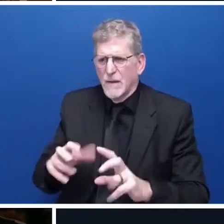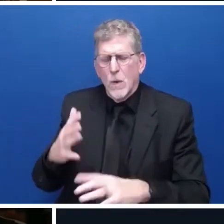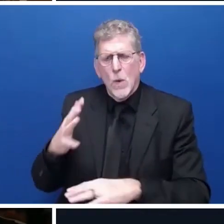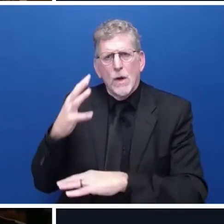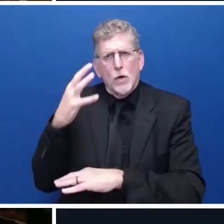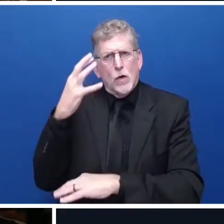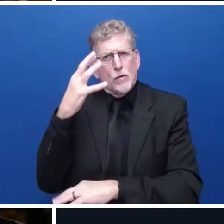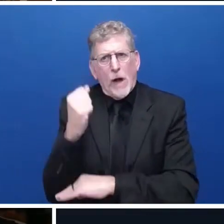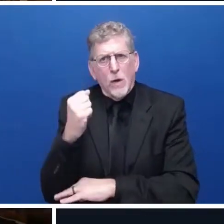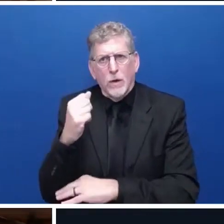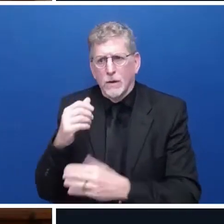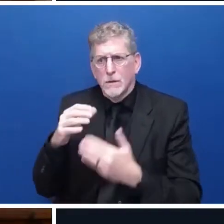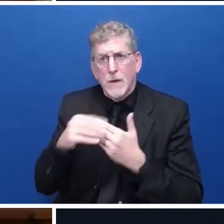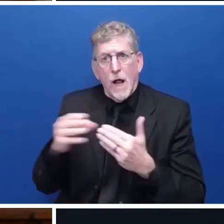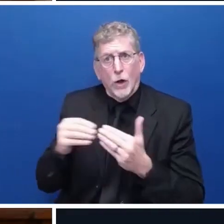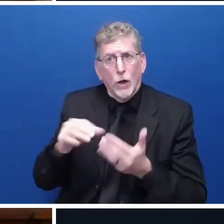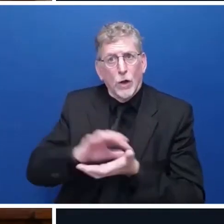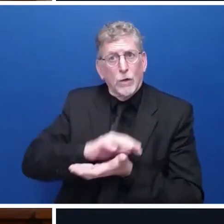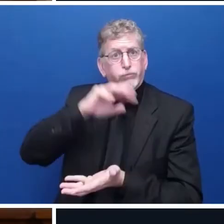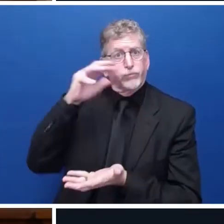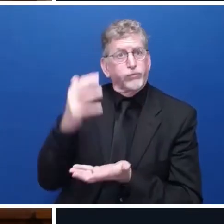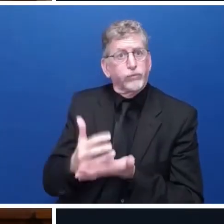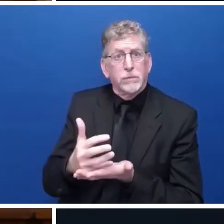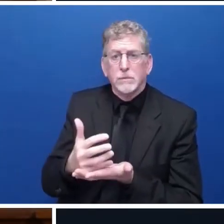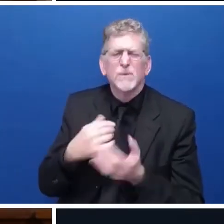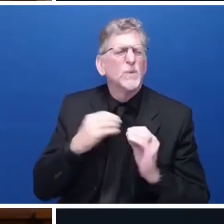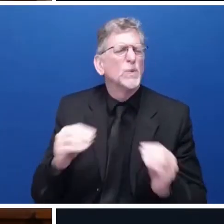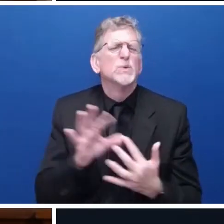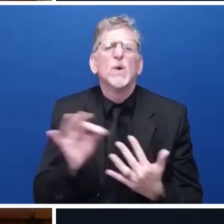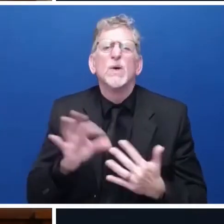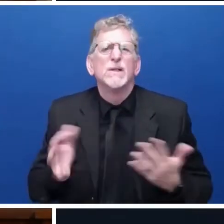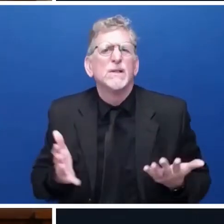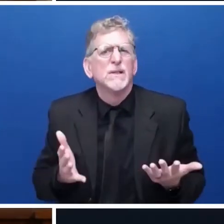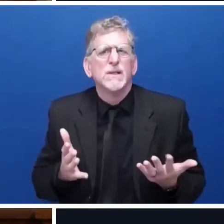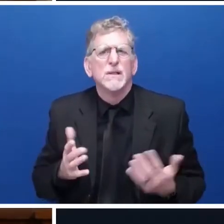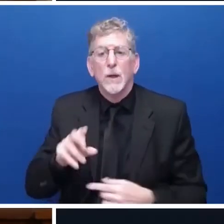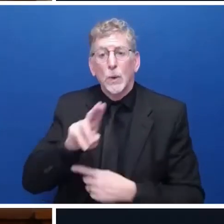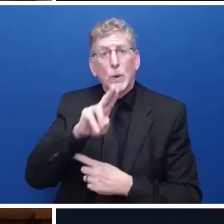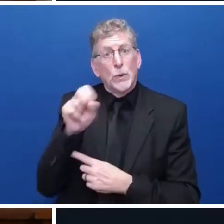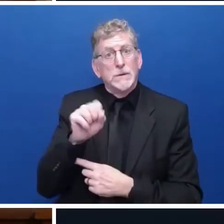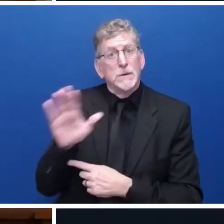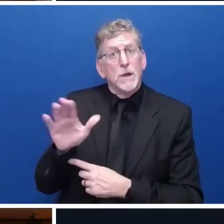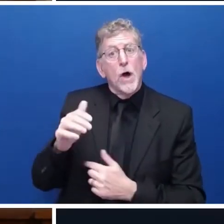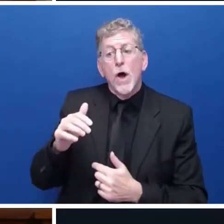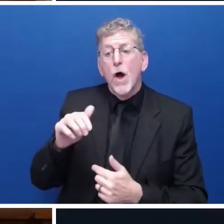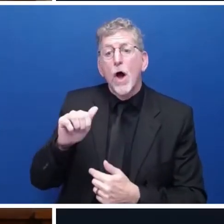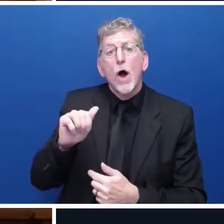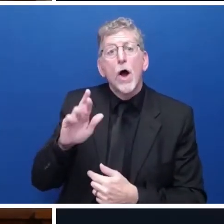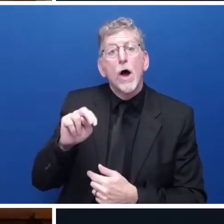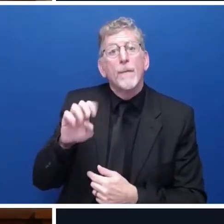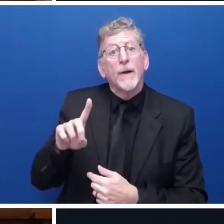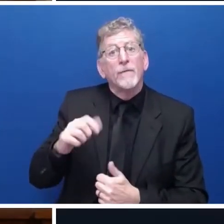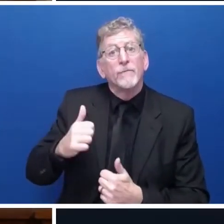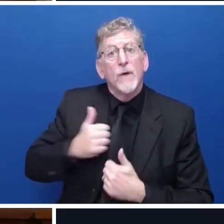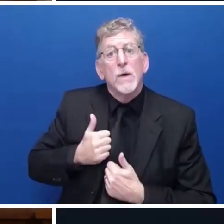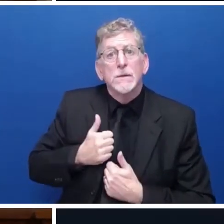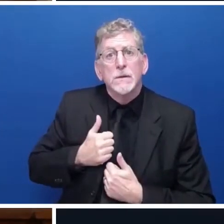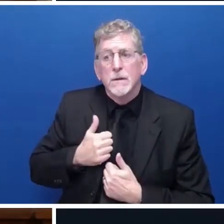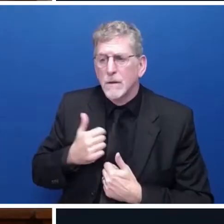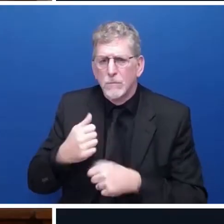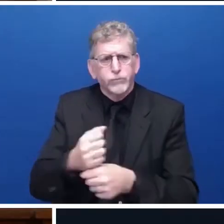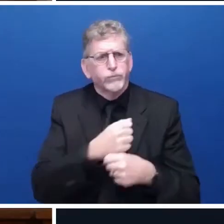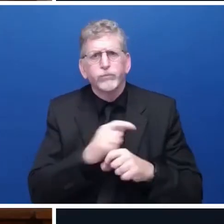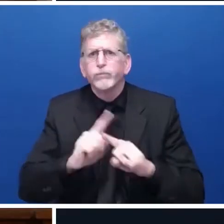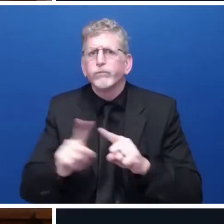choice, in the United States Armed Forces. Also creating a lot of jobs, but we're not even doing it for that reason. Because